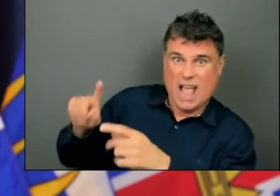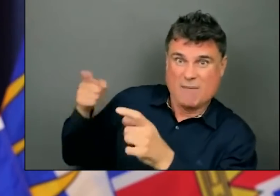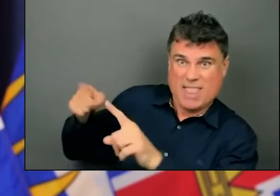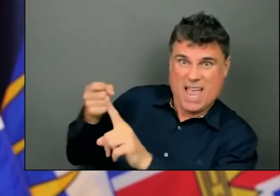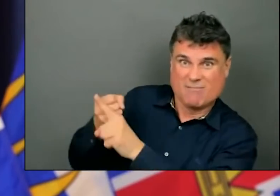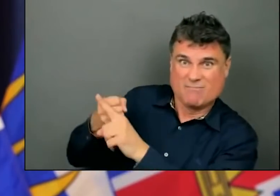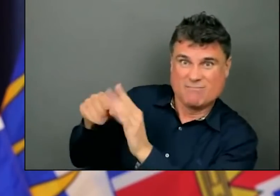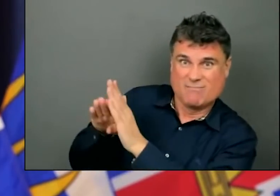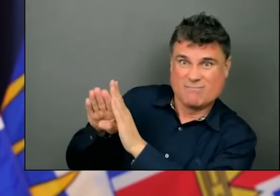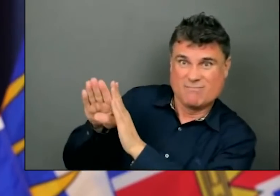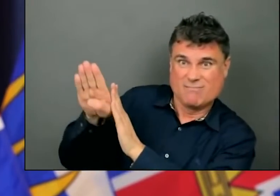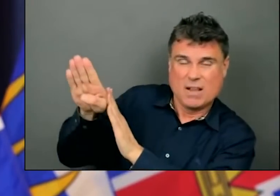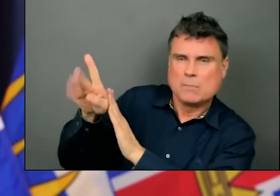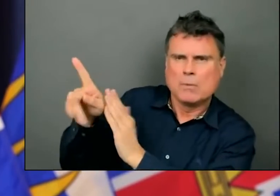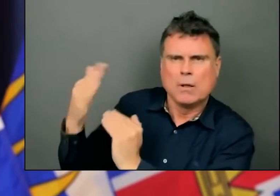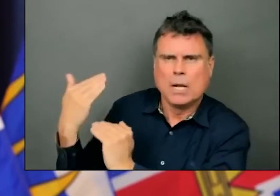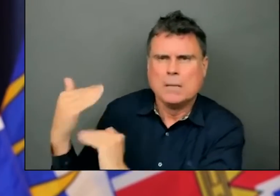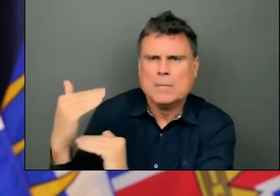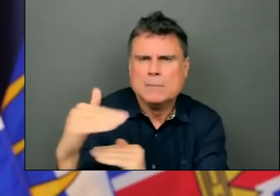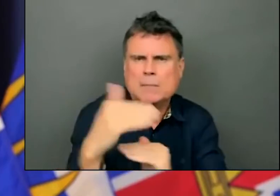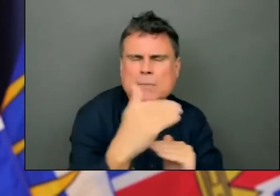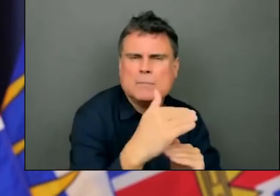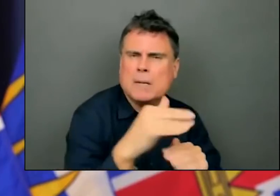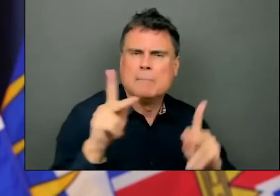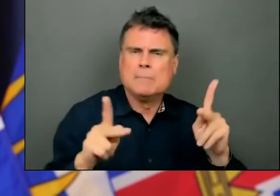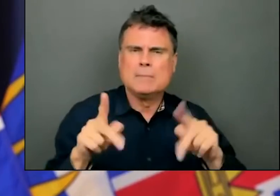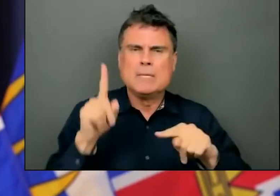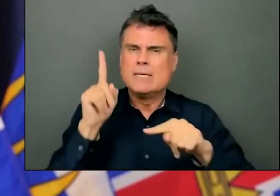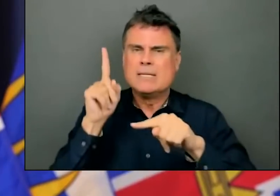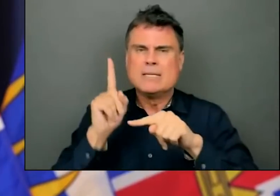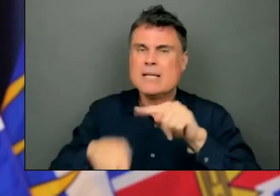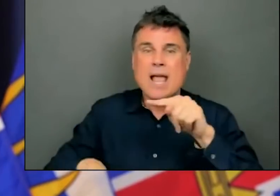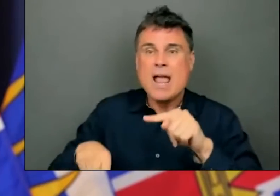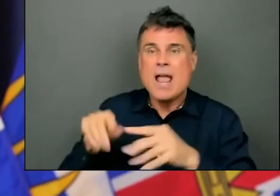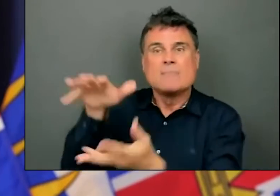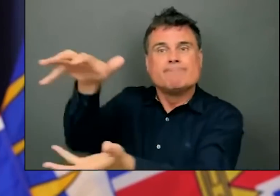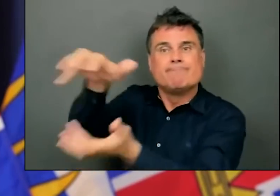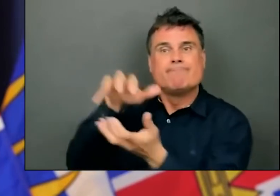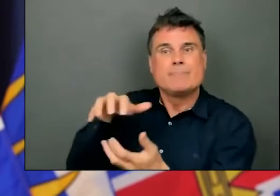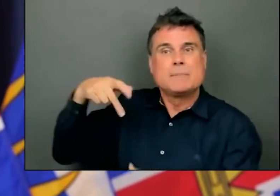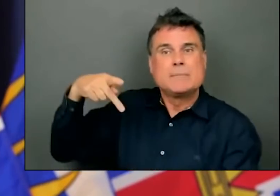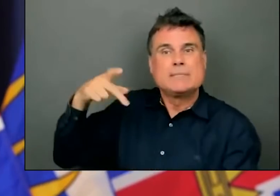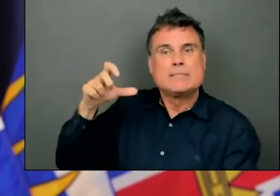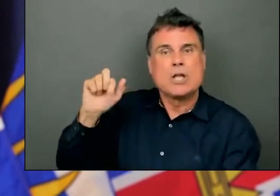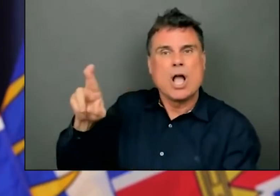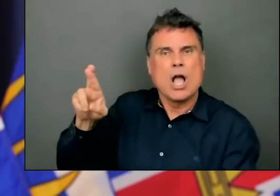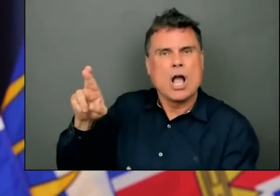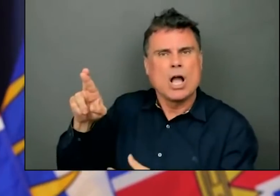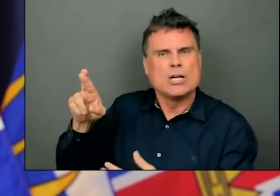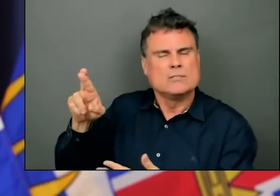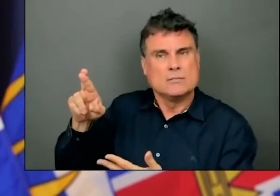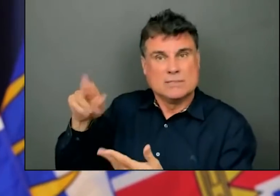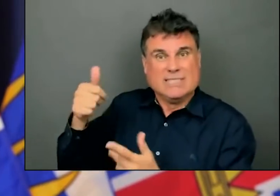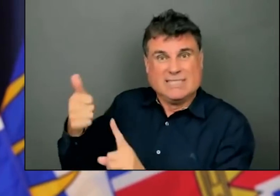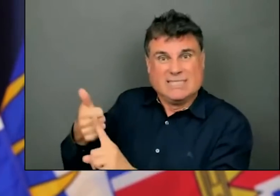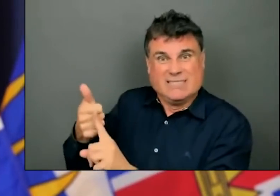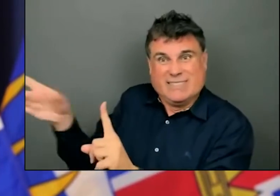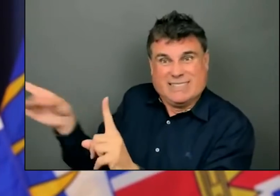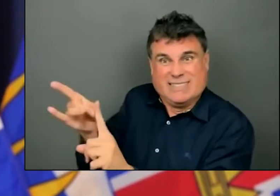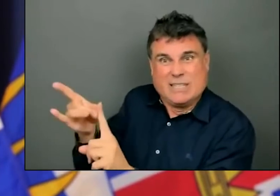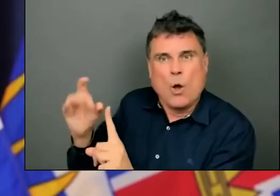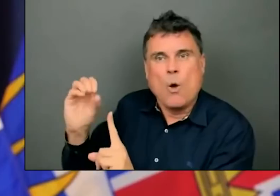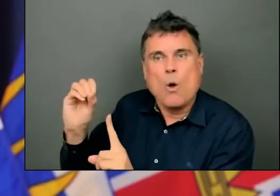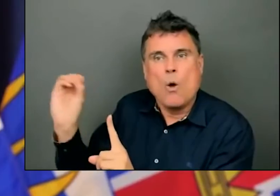were unable to access a test because of lack of supply, who may have got Omicron and may now have long COVID,